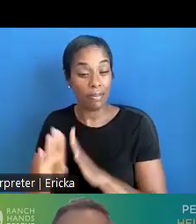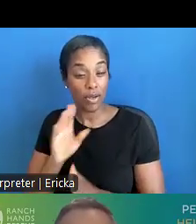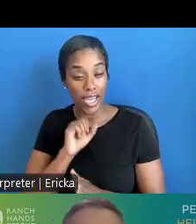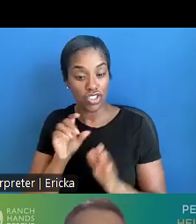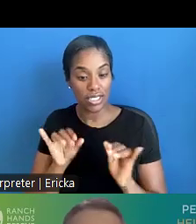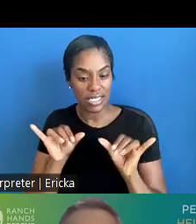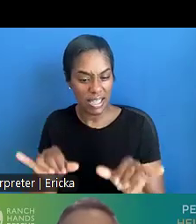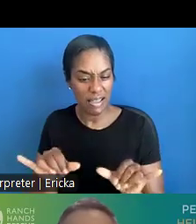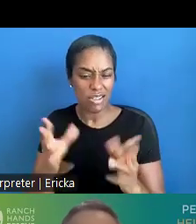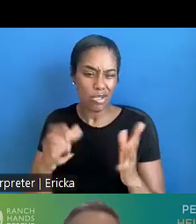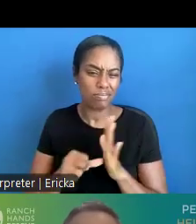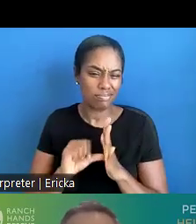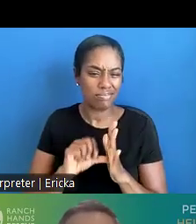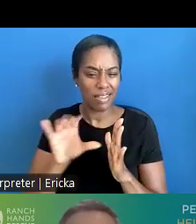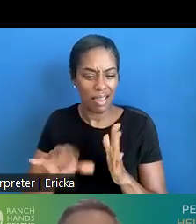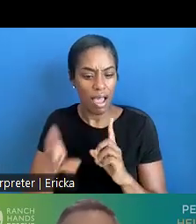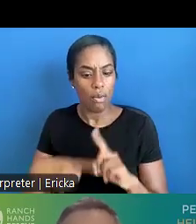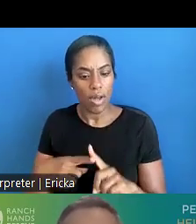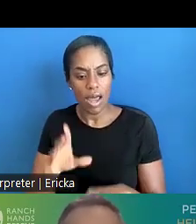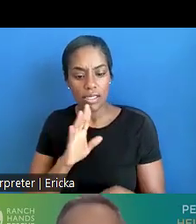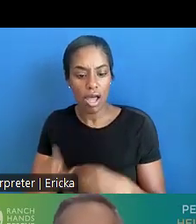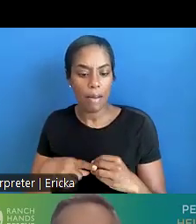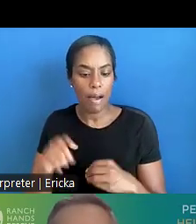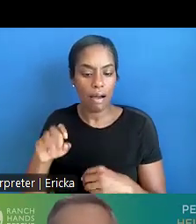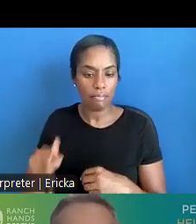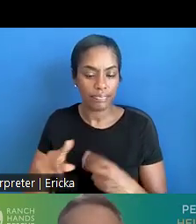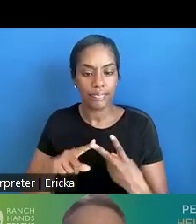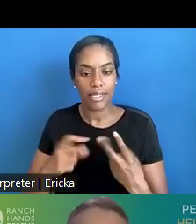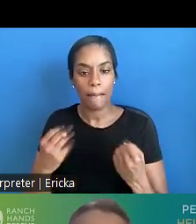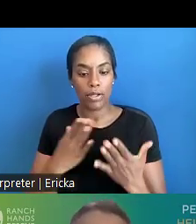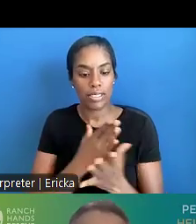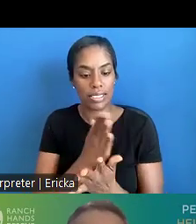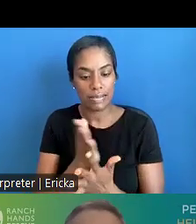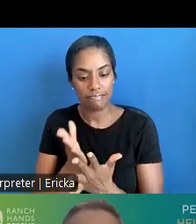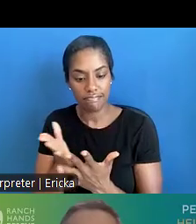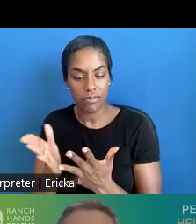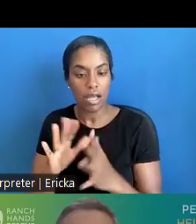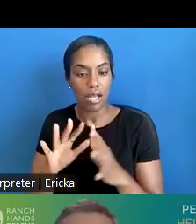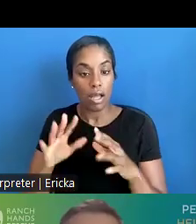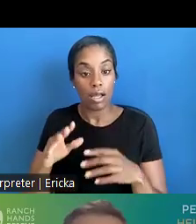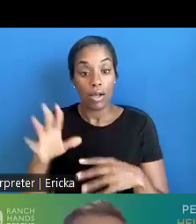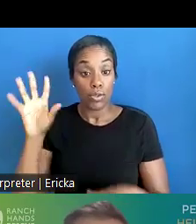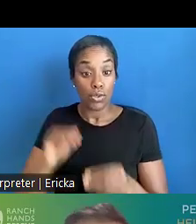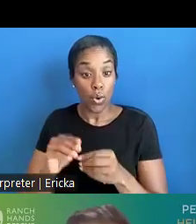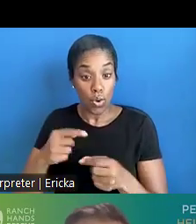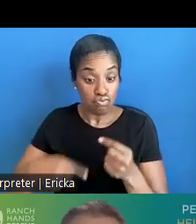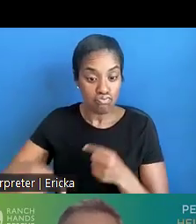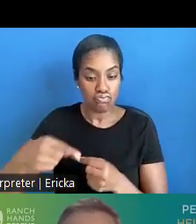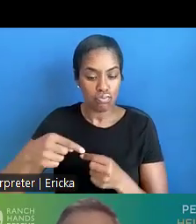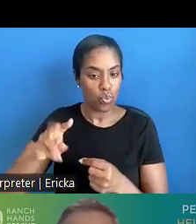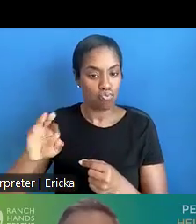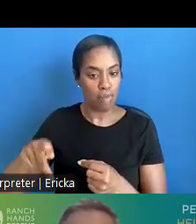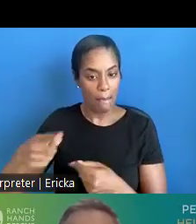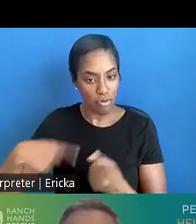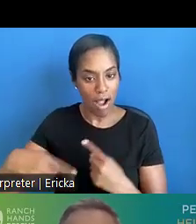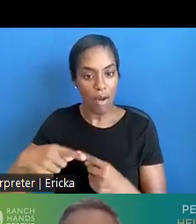comprehensive, multidisciplinary, total wraparound, holistic, etc. And then the last piece of that I want to talk about